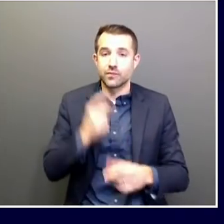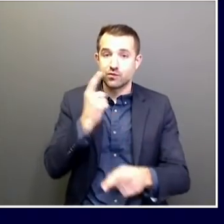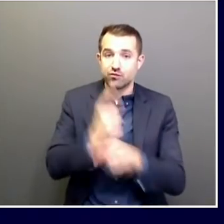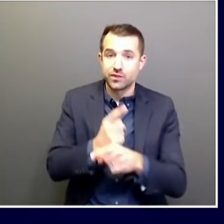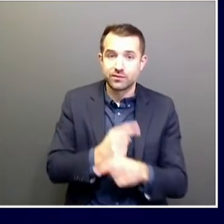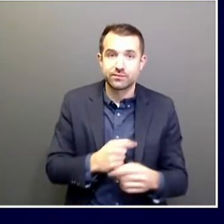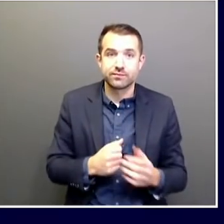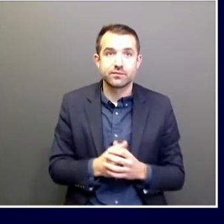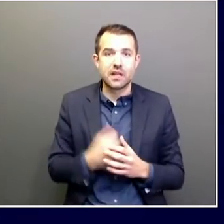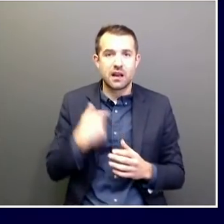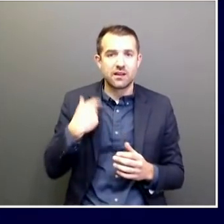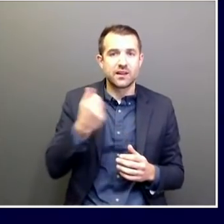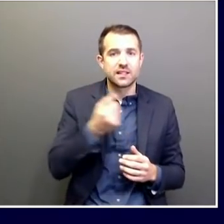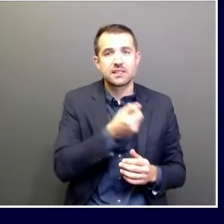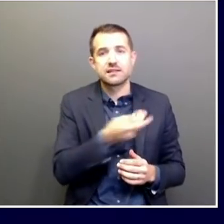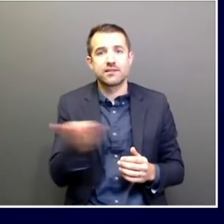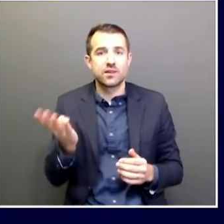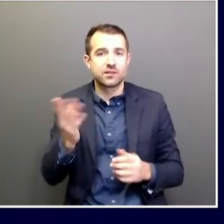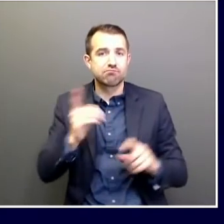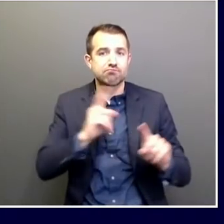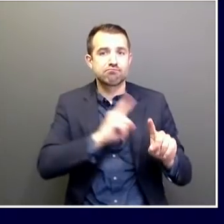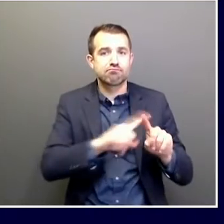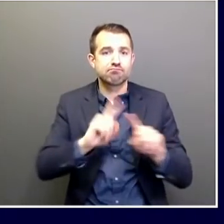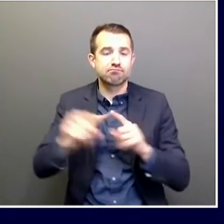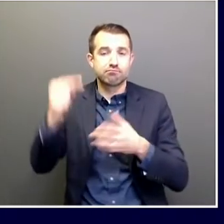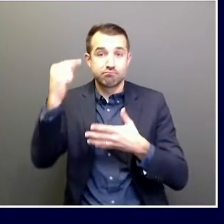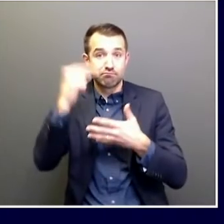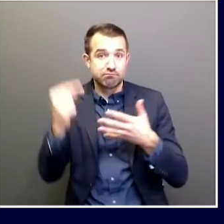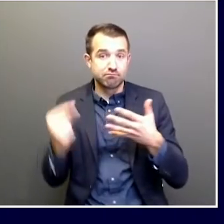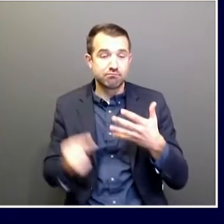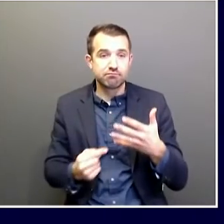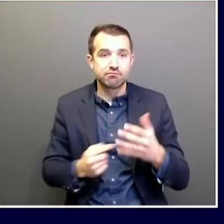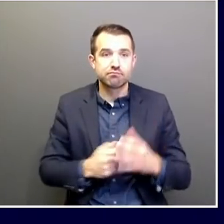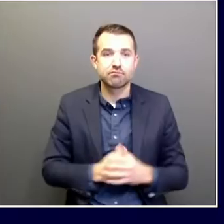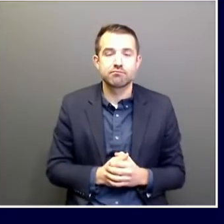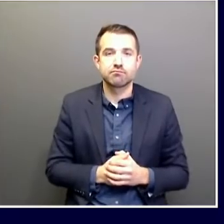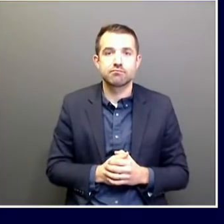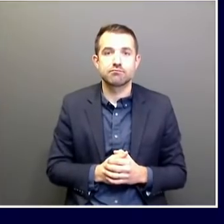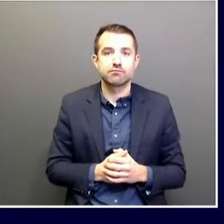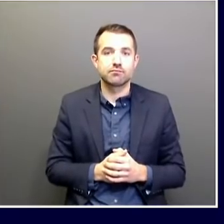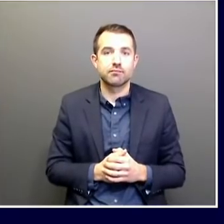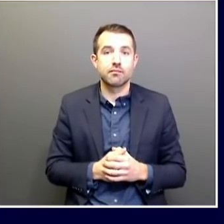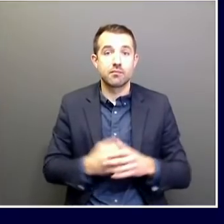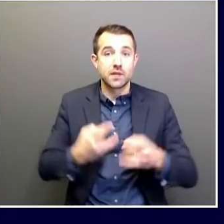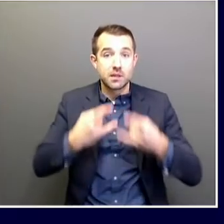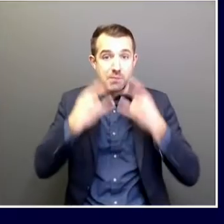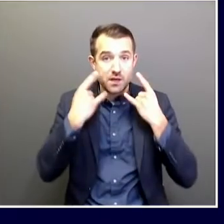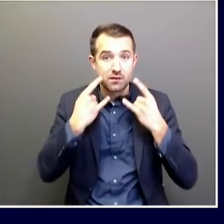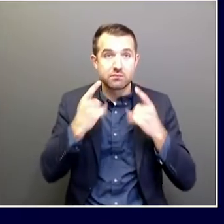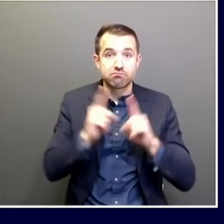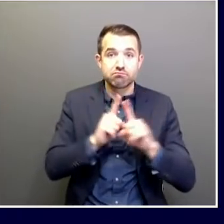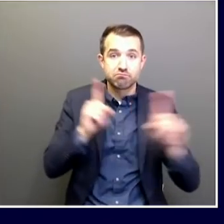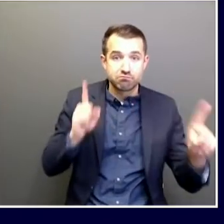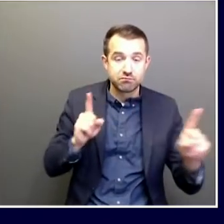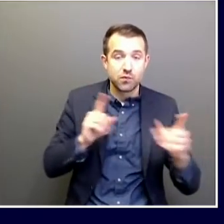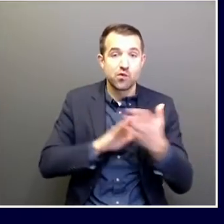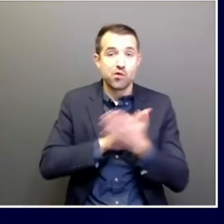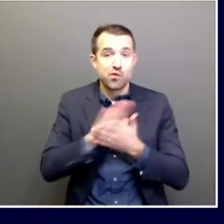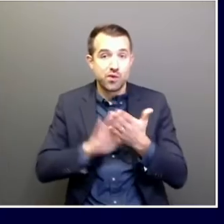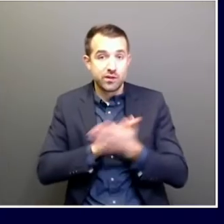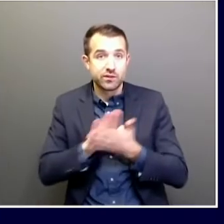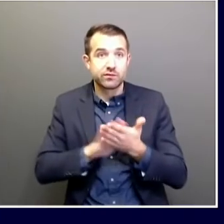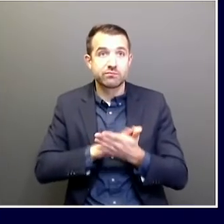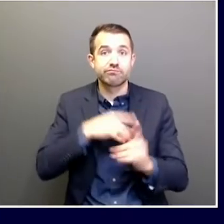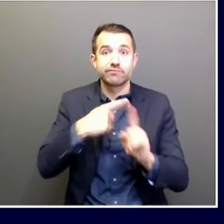new one, but we have the tool. We have a vaccine. We have a safe and effective vaccine, unlike many of our vaccines, in terms